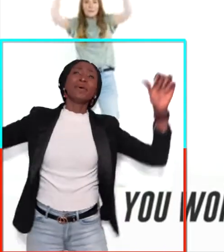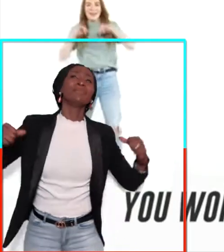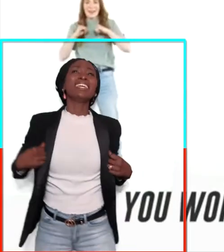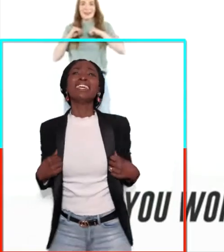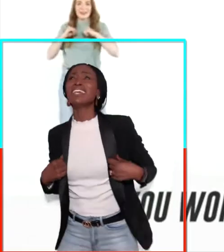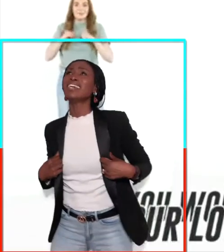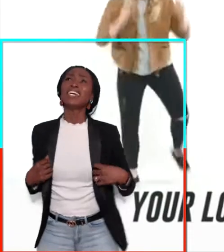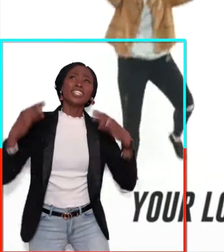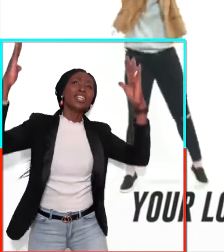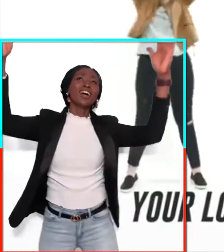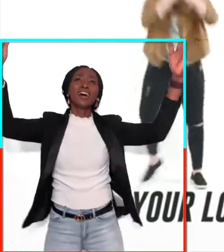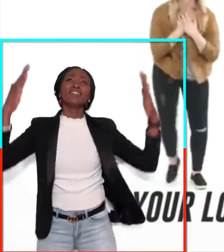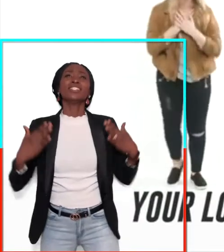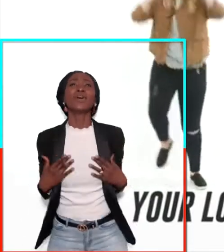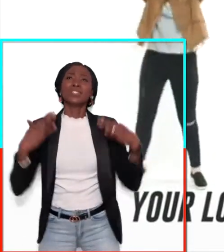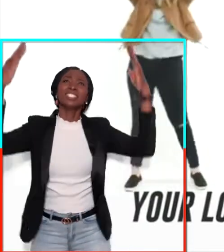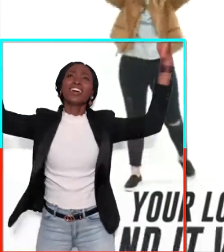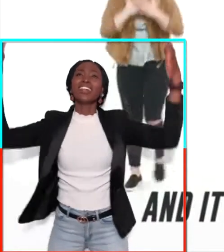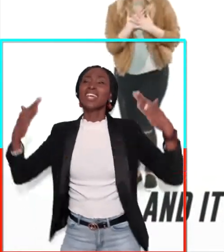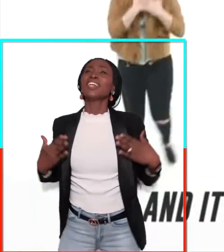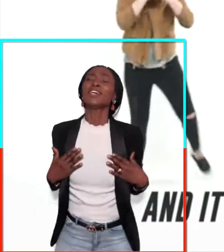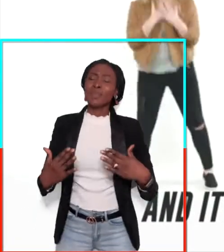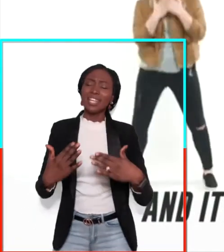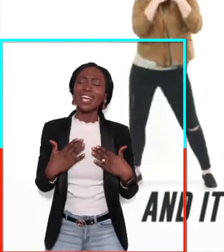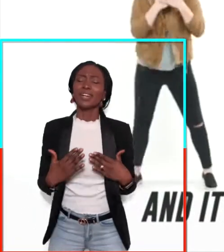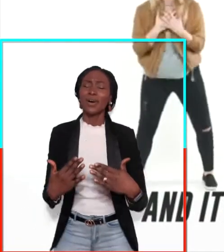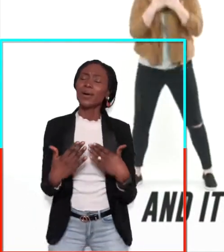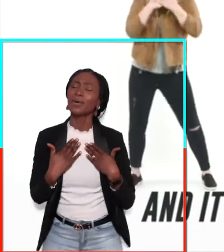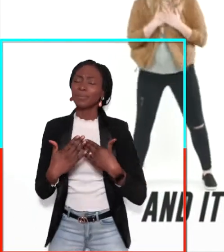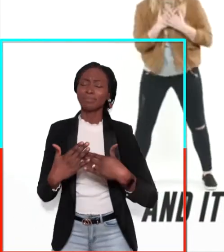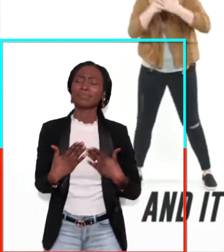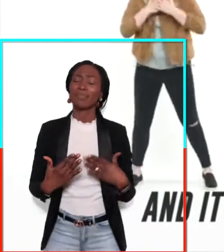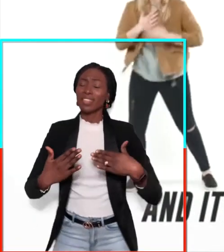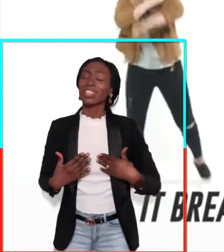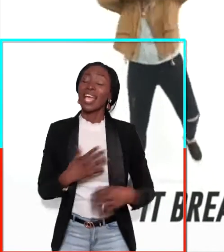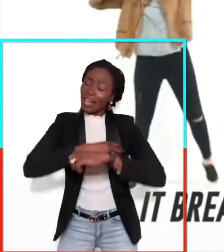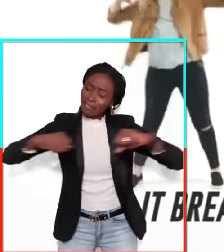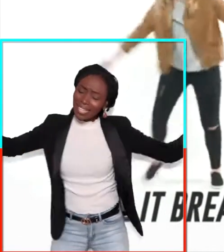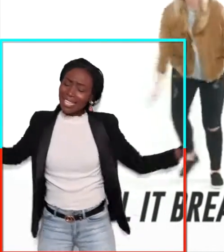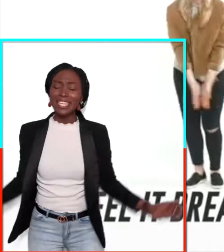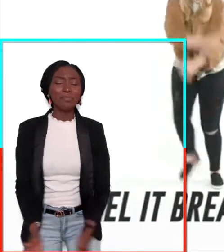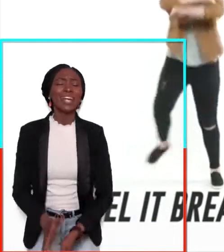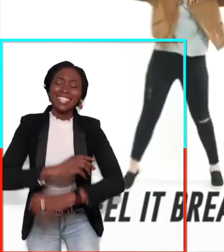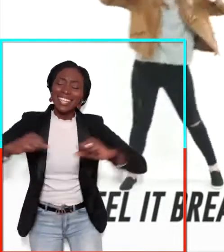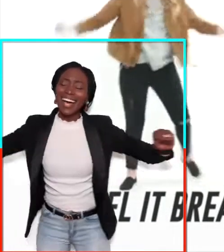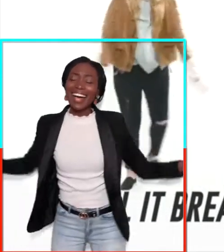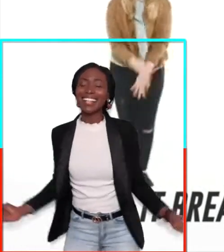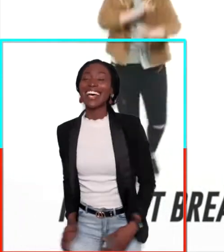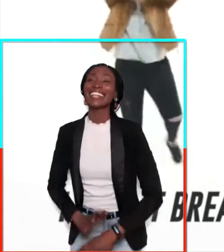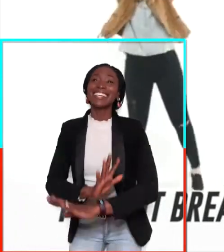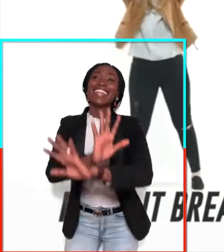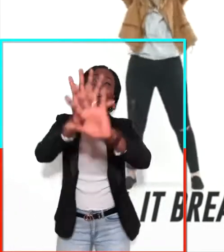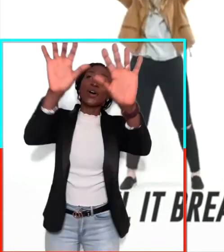up on me. Your love is holding on and it won't let go. I feel it breaking